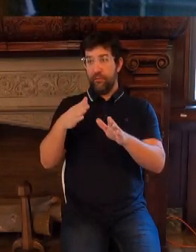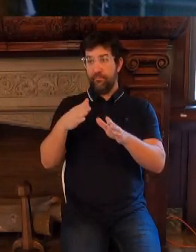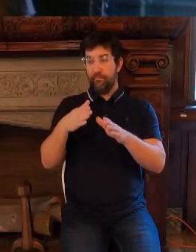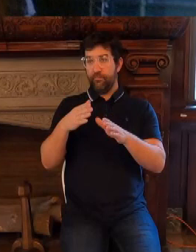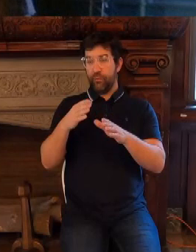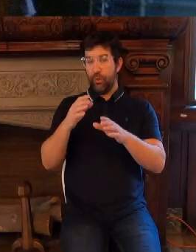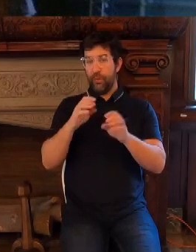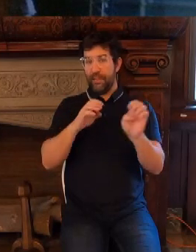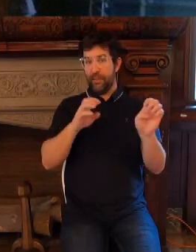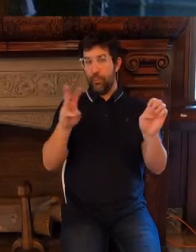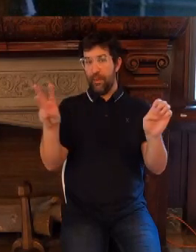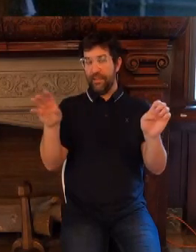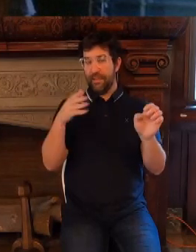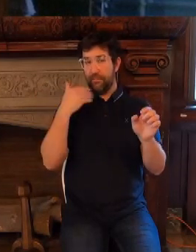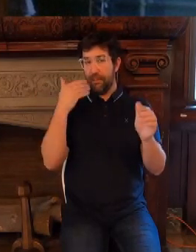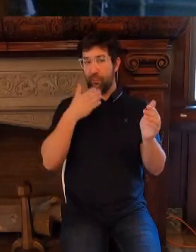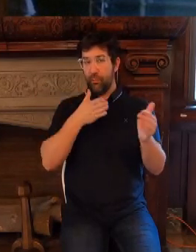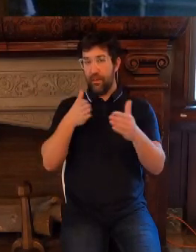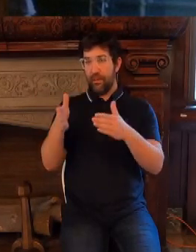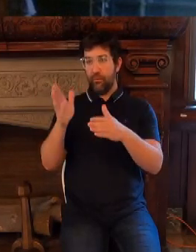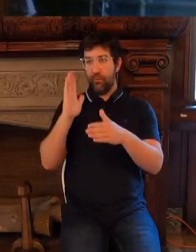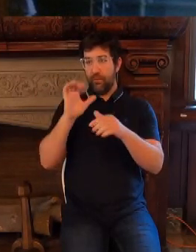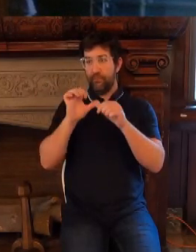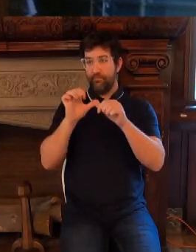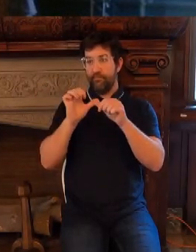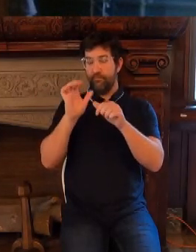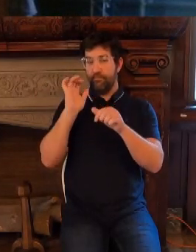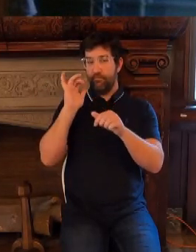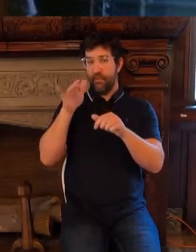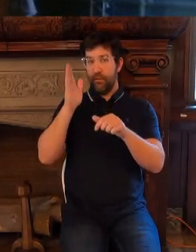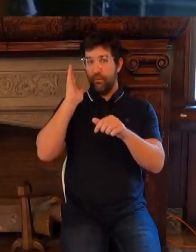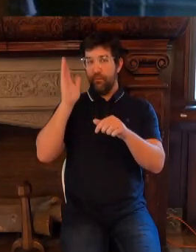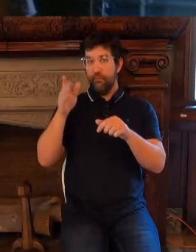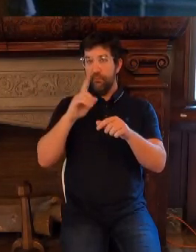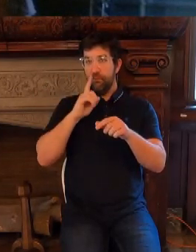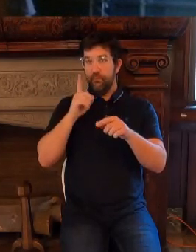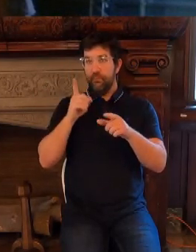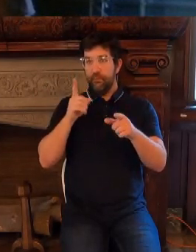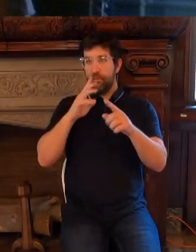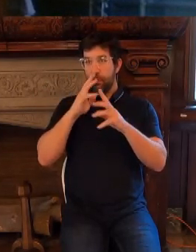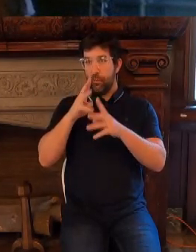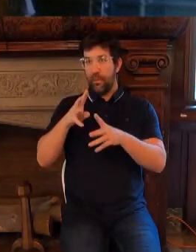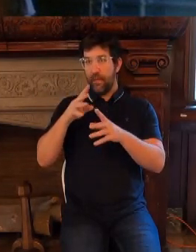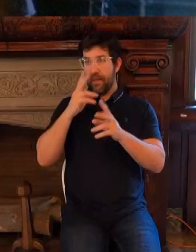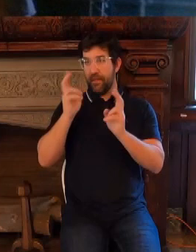west. And it's going to continue to be that way. So you're basically ignoring that